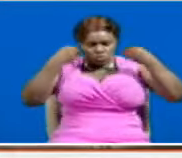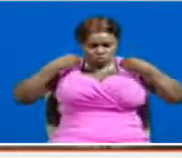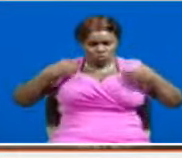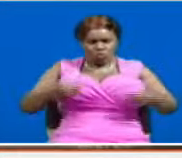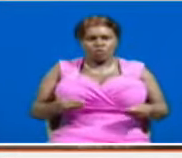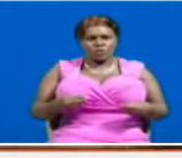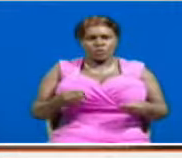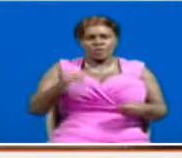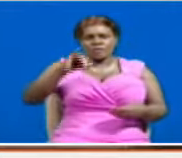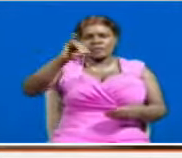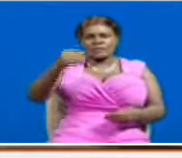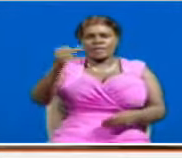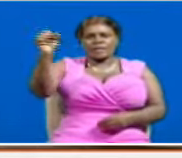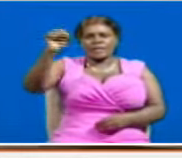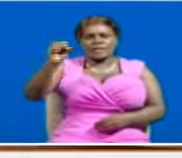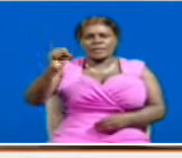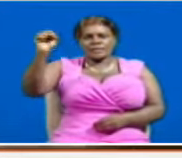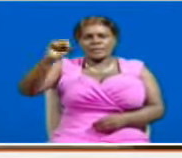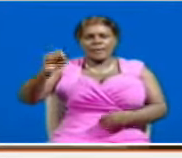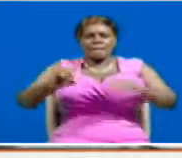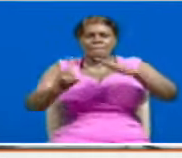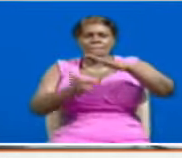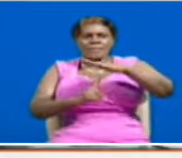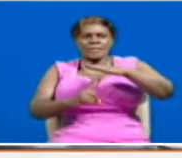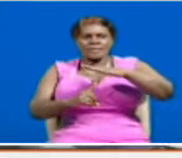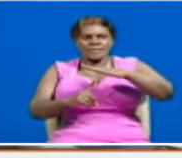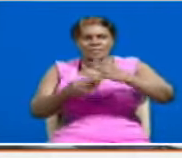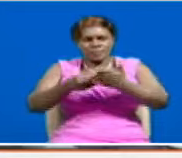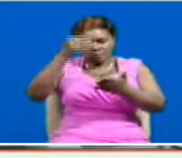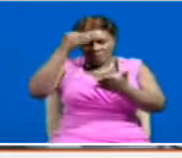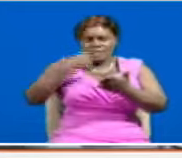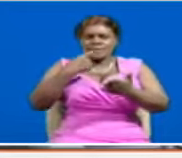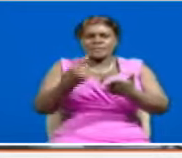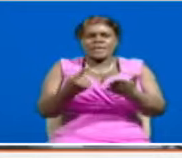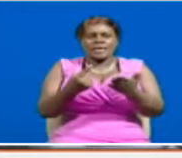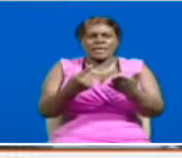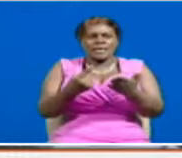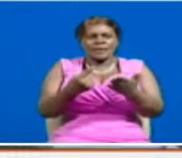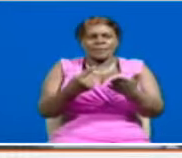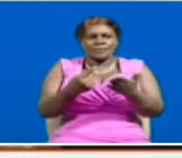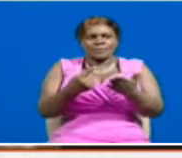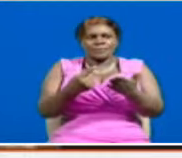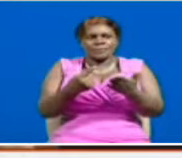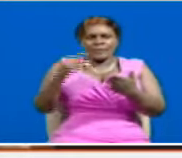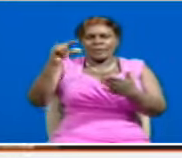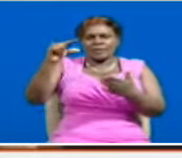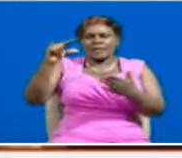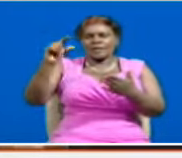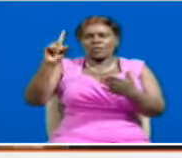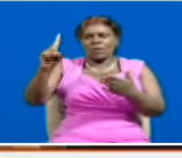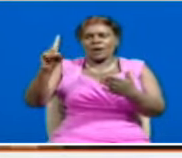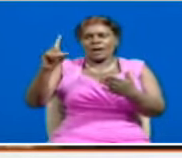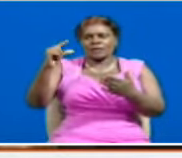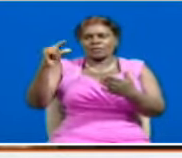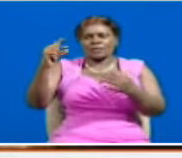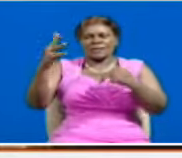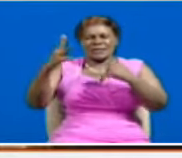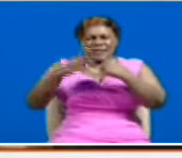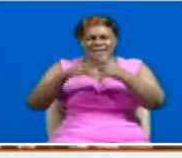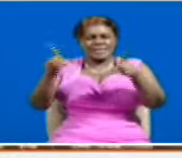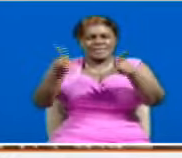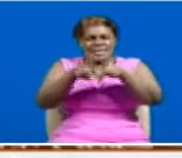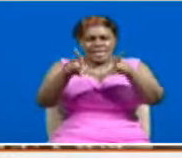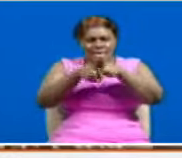for the junior secondary learners. The Ministry of Education, however, holds all learners from grade 1 to 9 should don similar